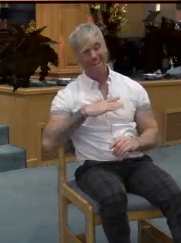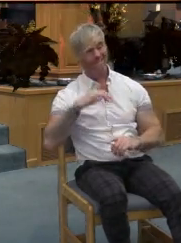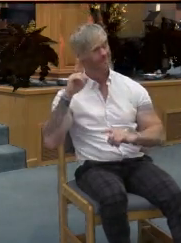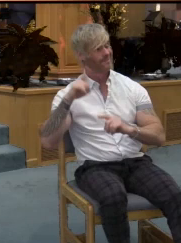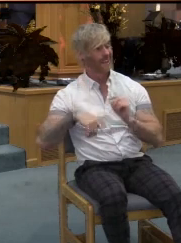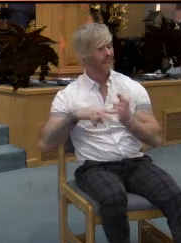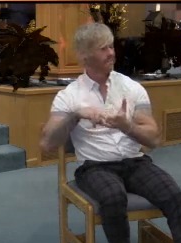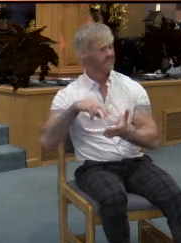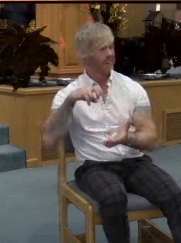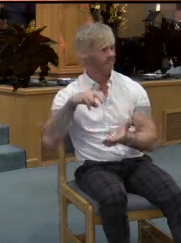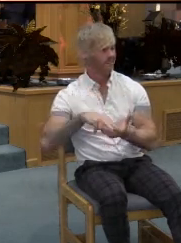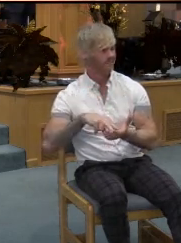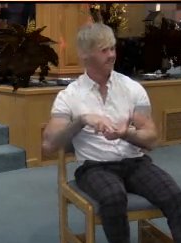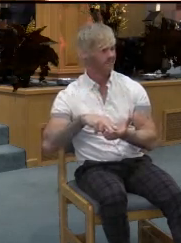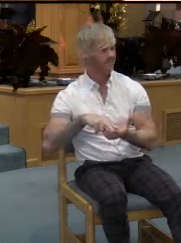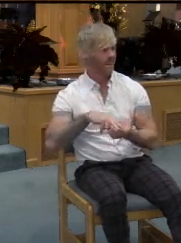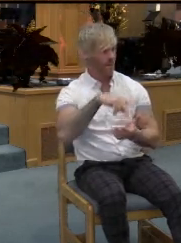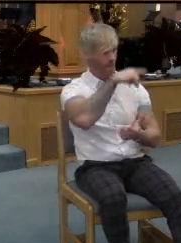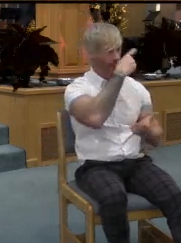well.